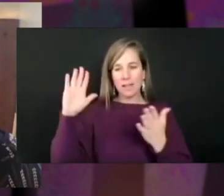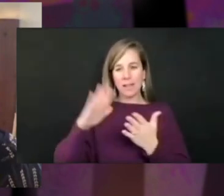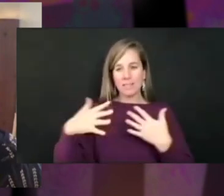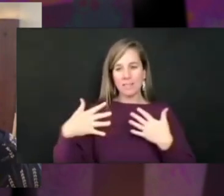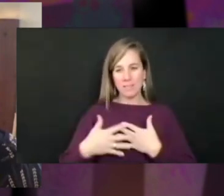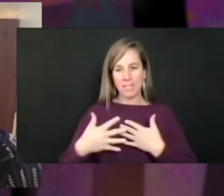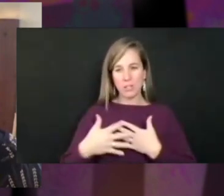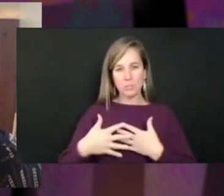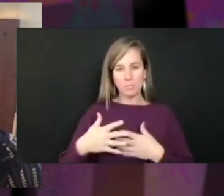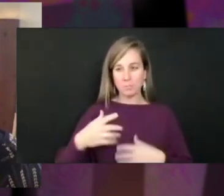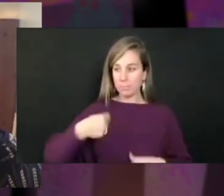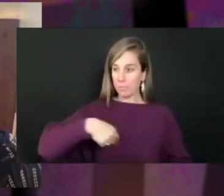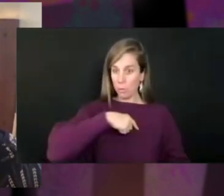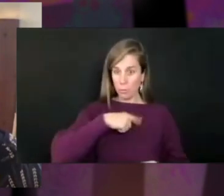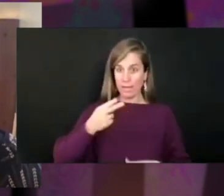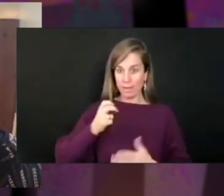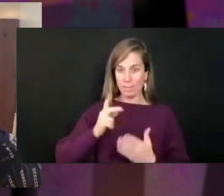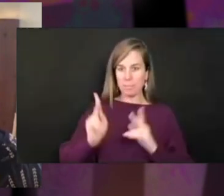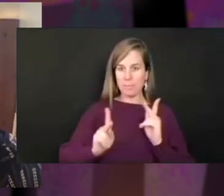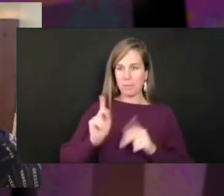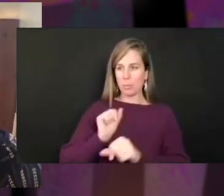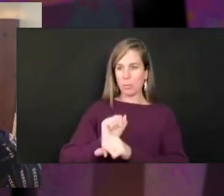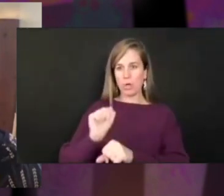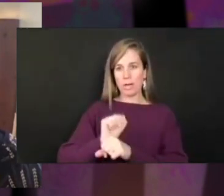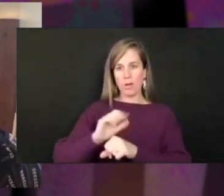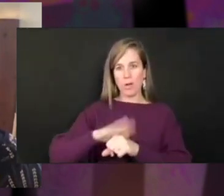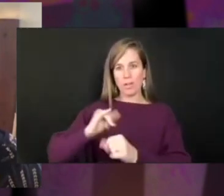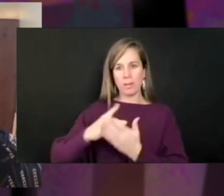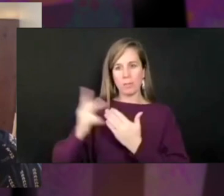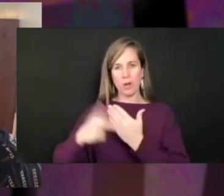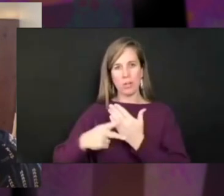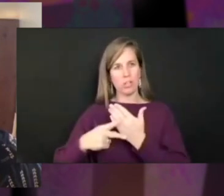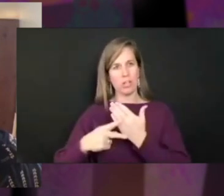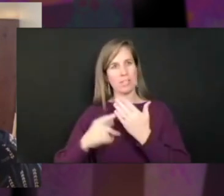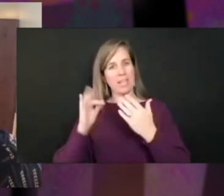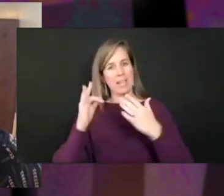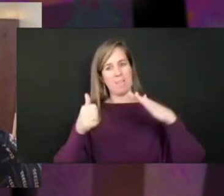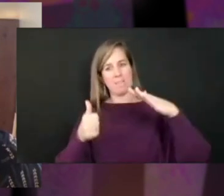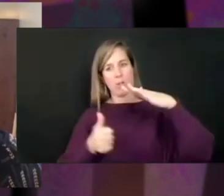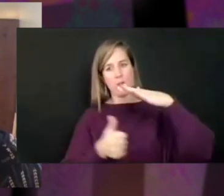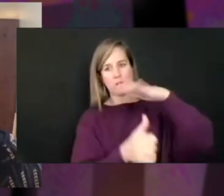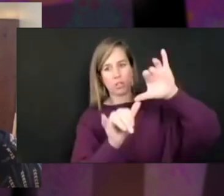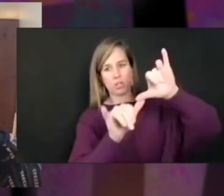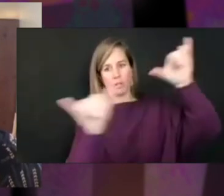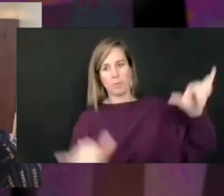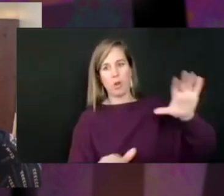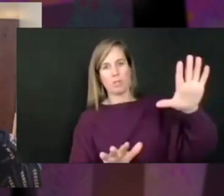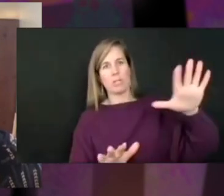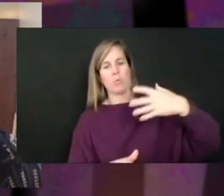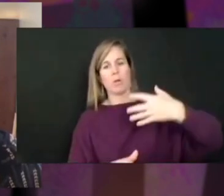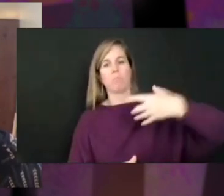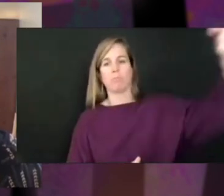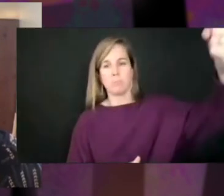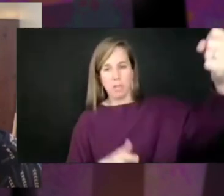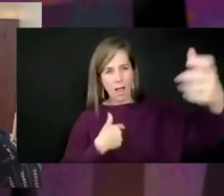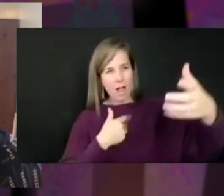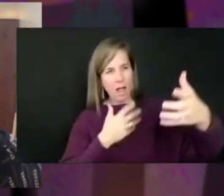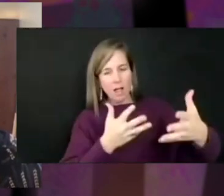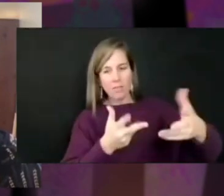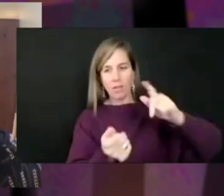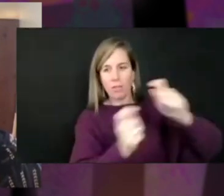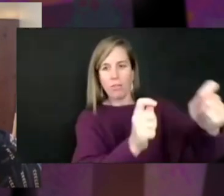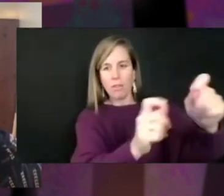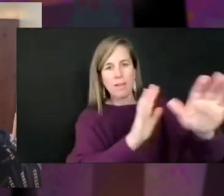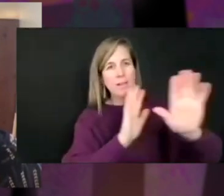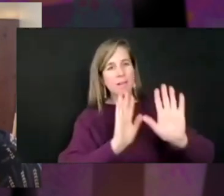we, the people working on the projects, would lose autonomy over how they would go or what they could be, or that they needed to be a certain thing or not,